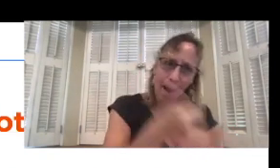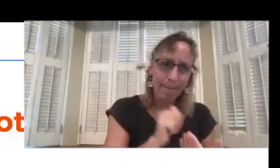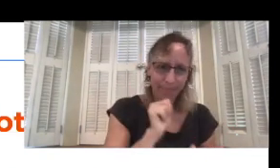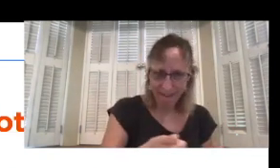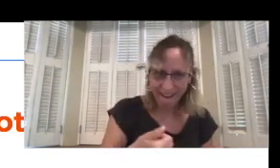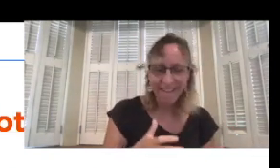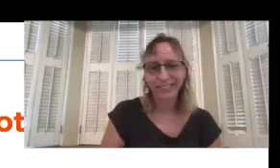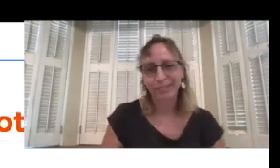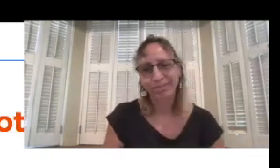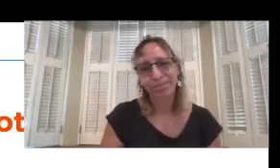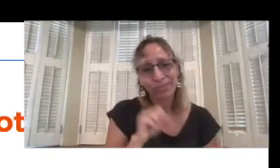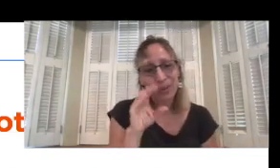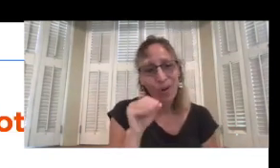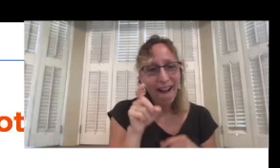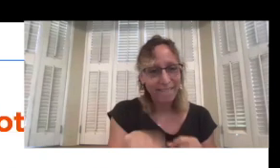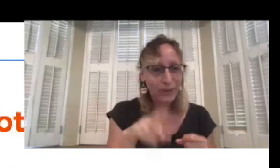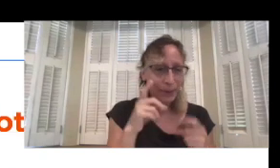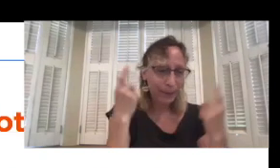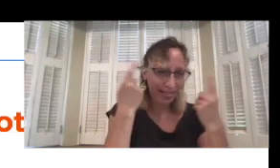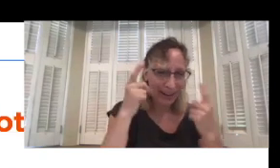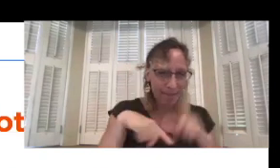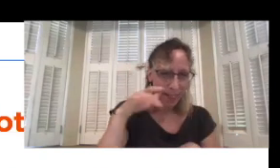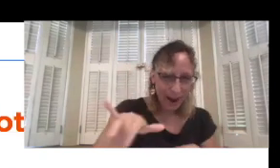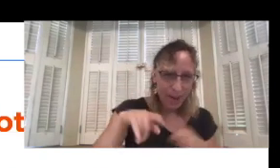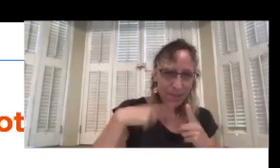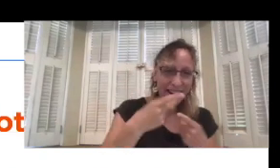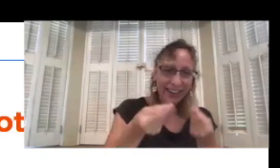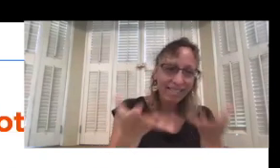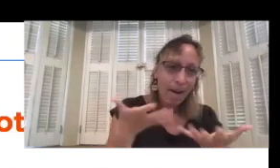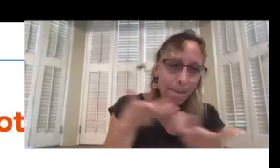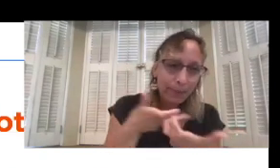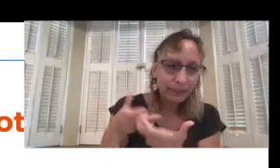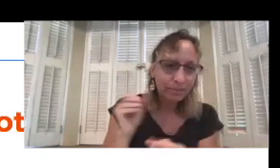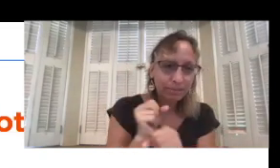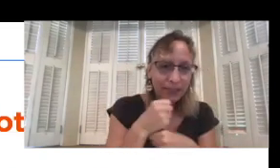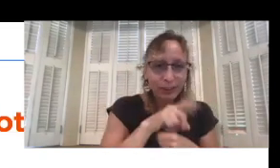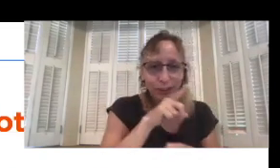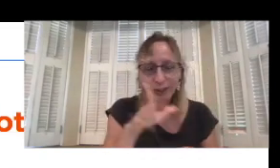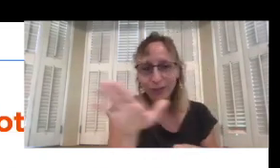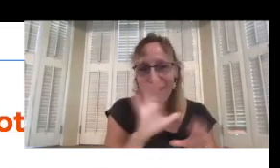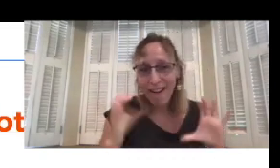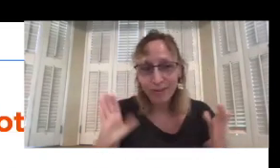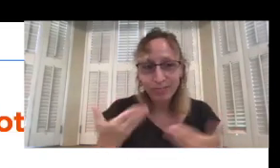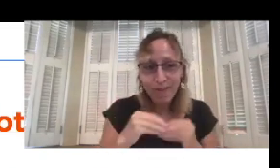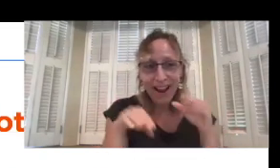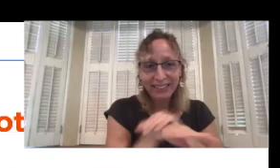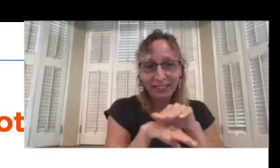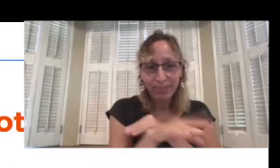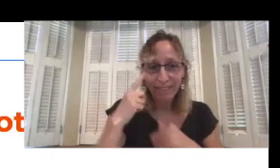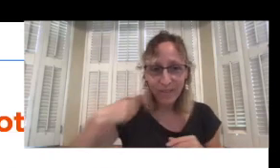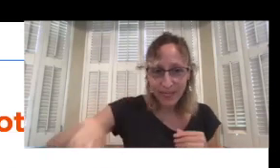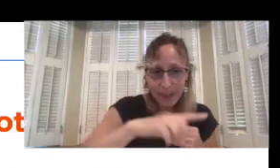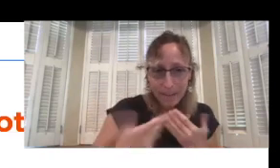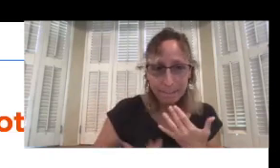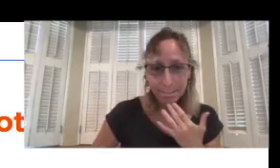a cochlear implant or hearing aid. And so that's not always the answer. It's important for us to think about that when we